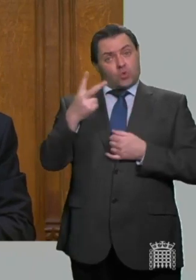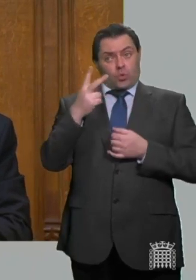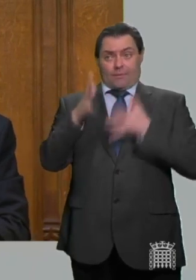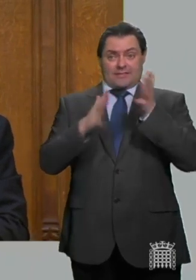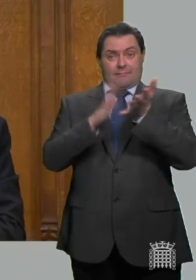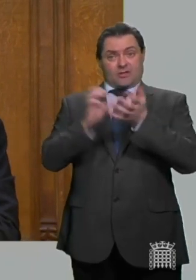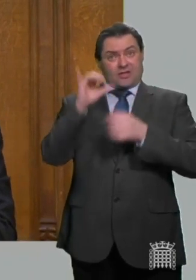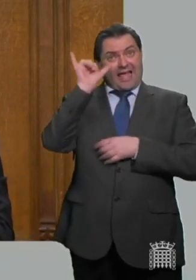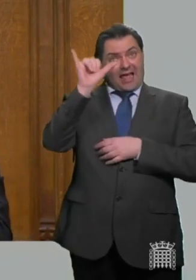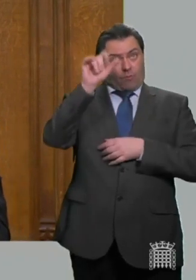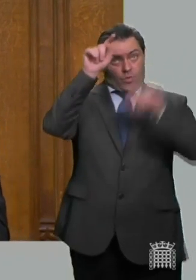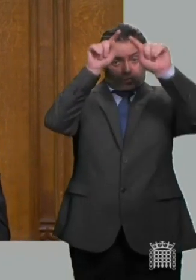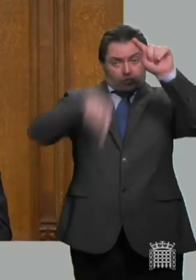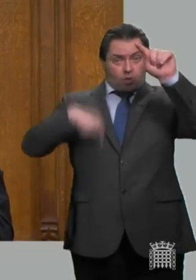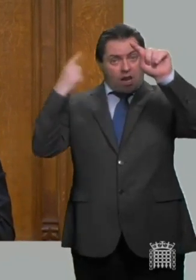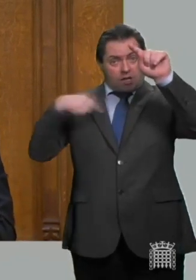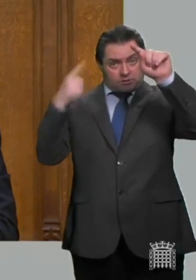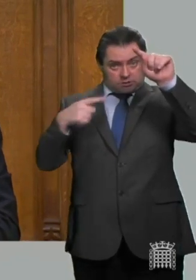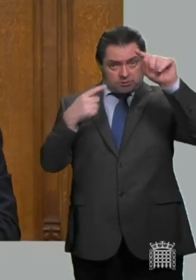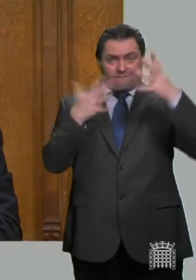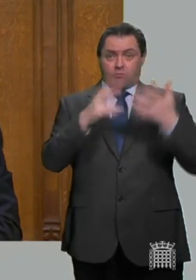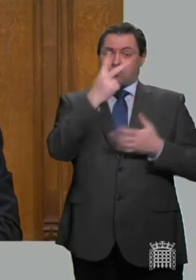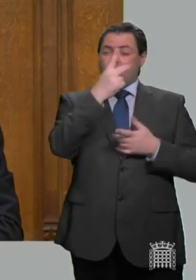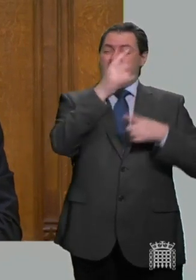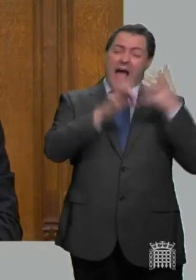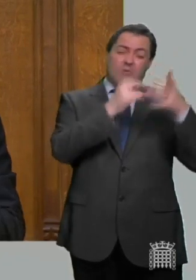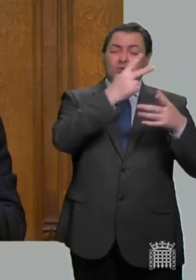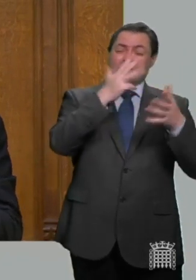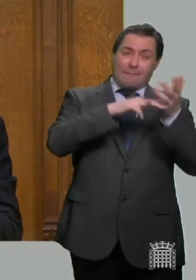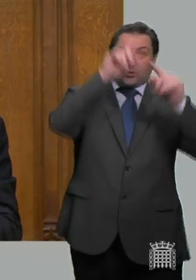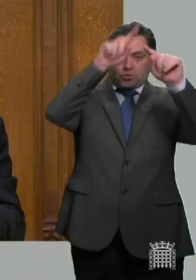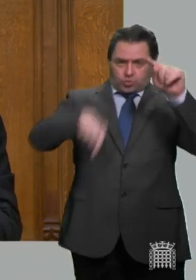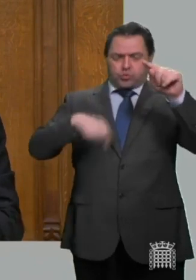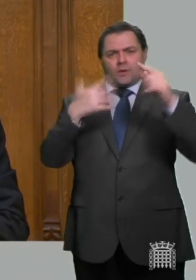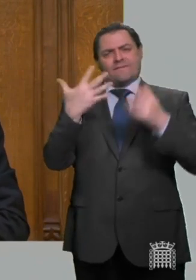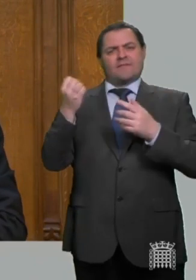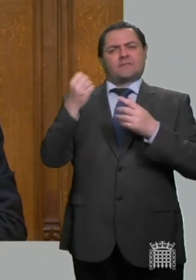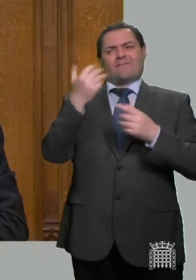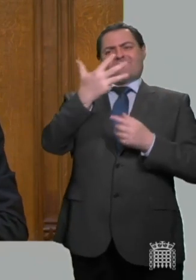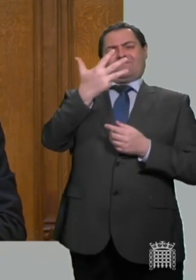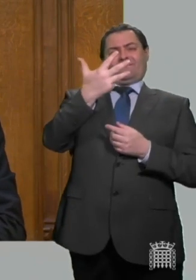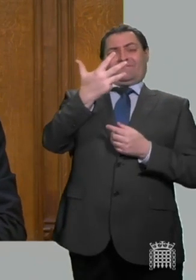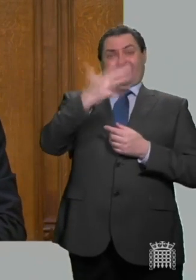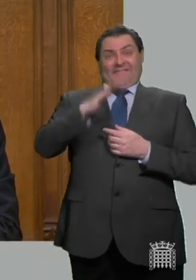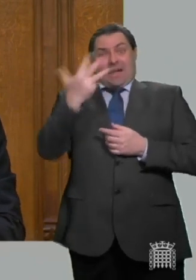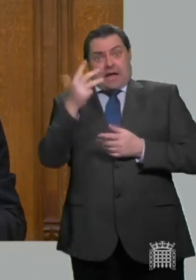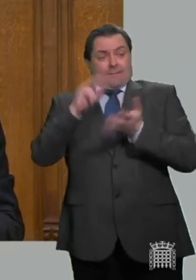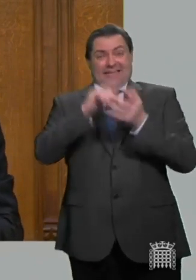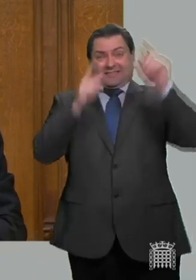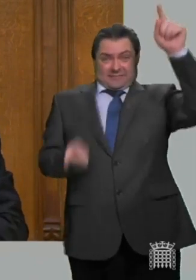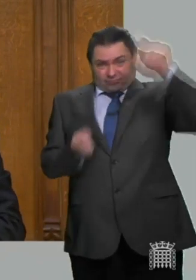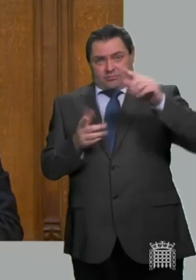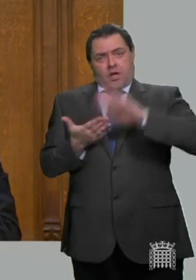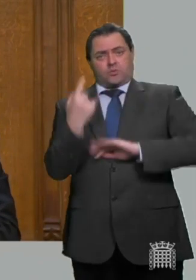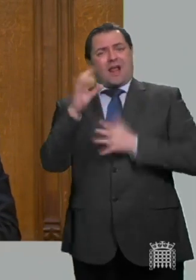2 hours 24 minutes to 59 minutes with the carbon capture that we would generate and the